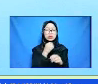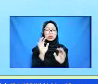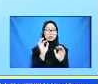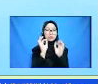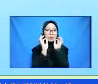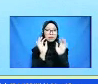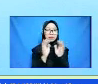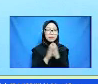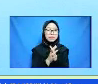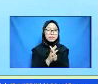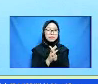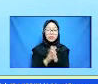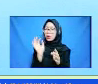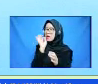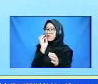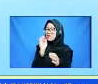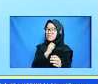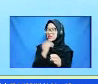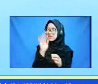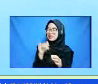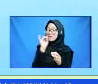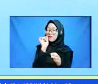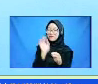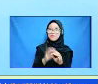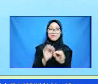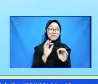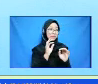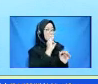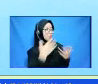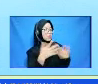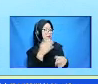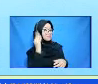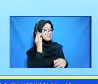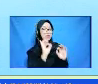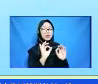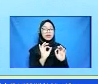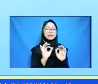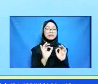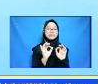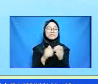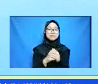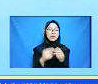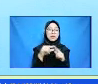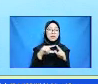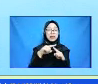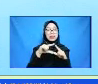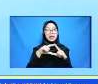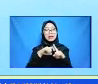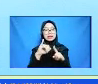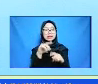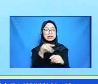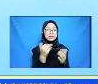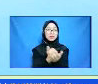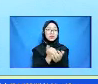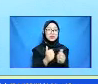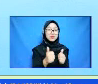Thanks, Karen. Yeah, so Pataki, very insightful and also good to that you gave us a bit